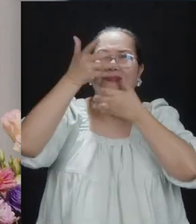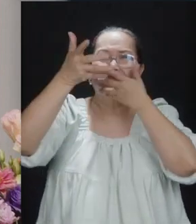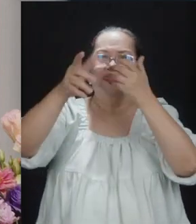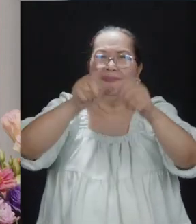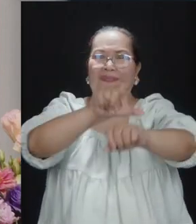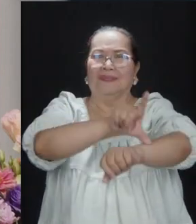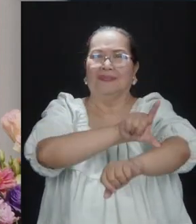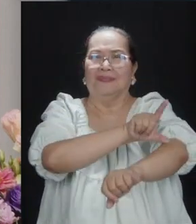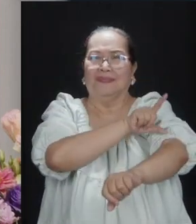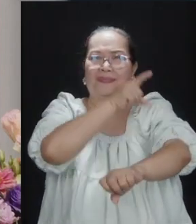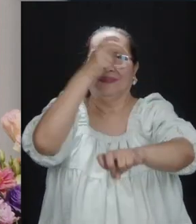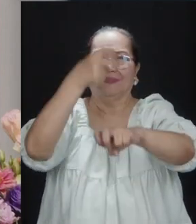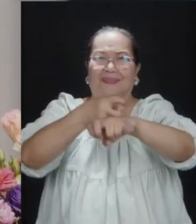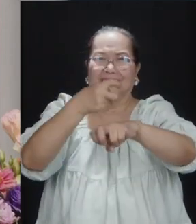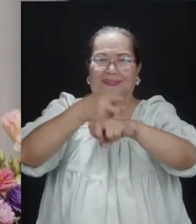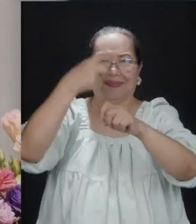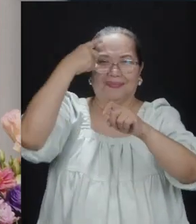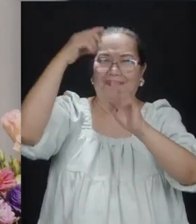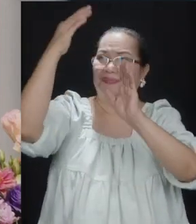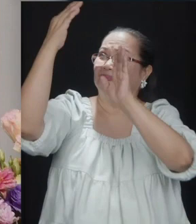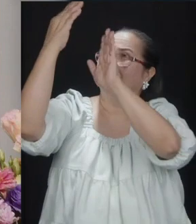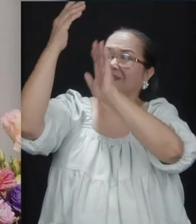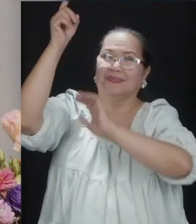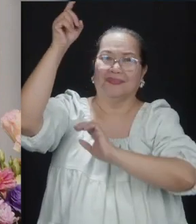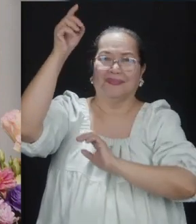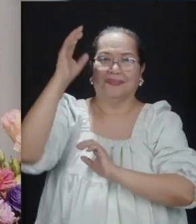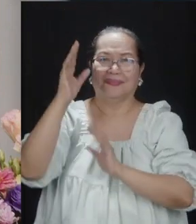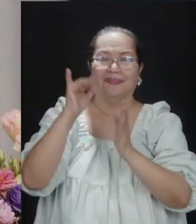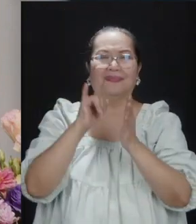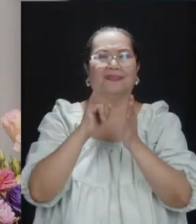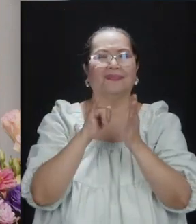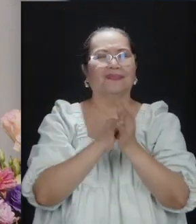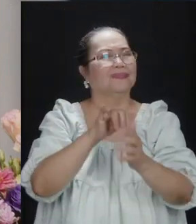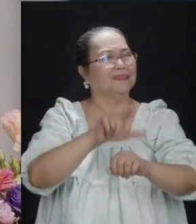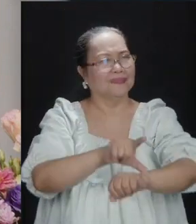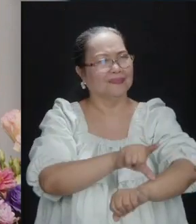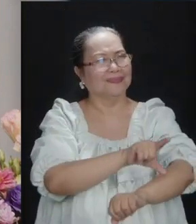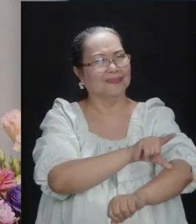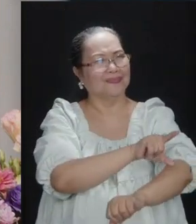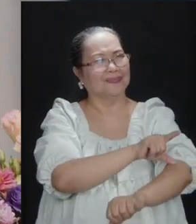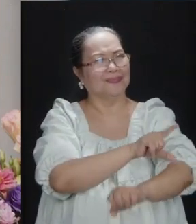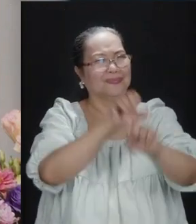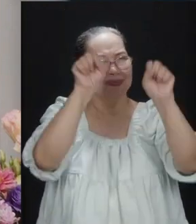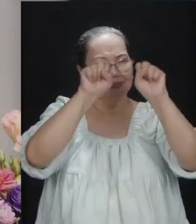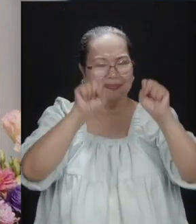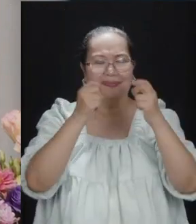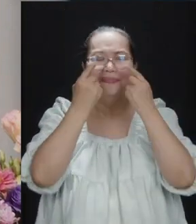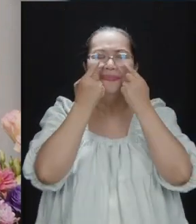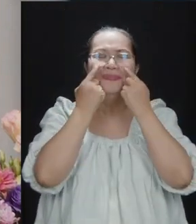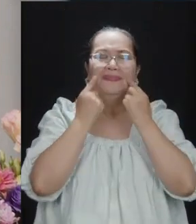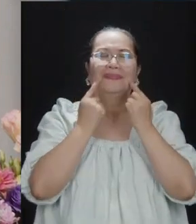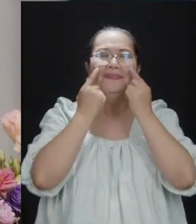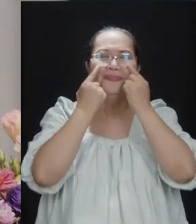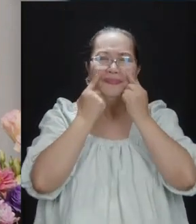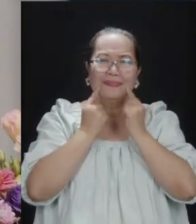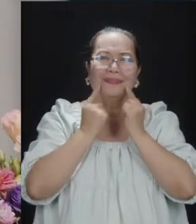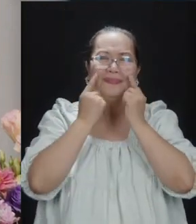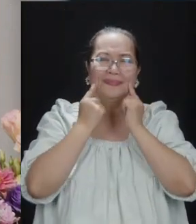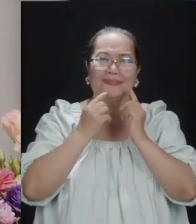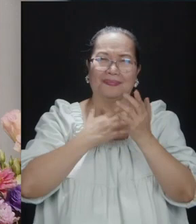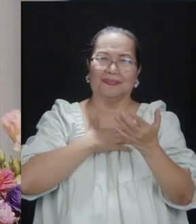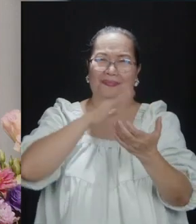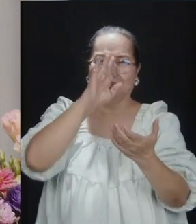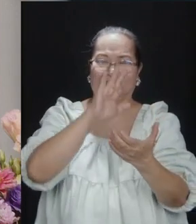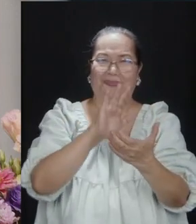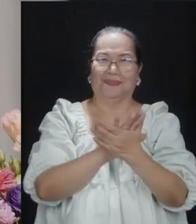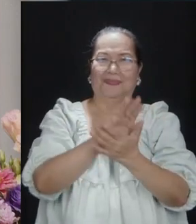long and hard before God. That was a long season of weeping and praying for me and my husband.